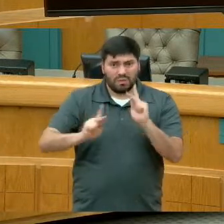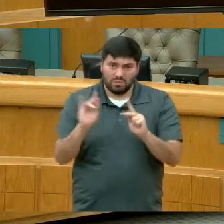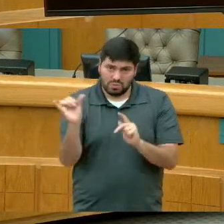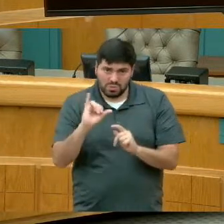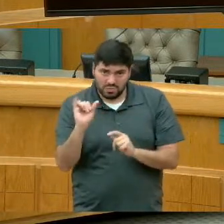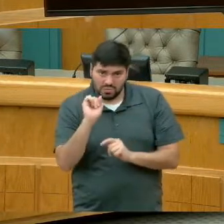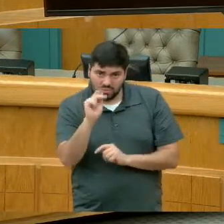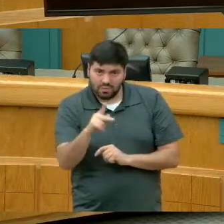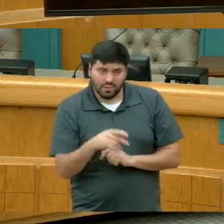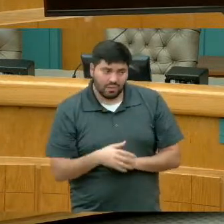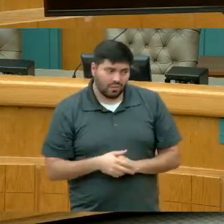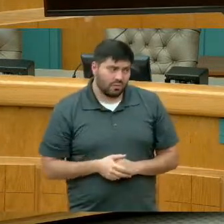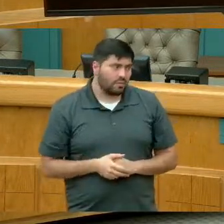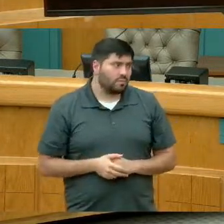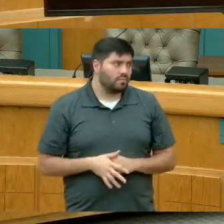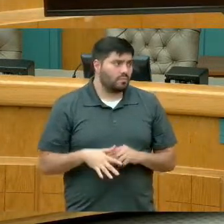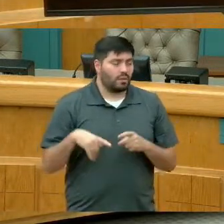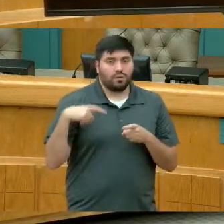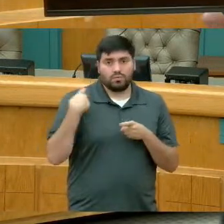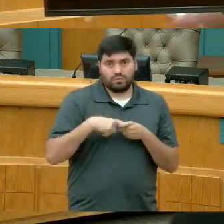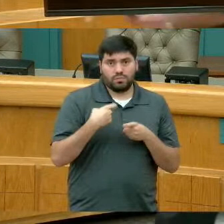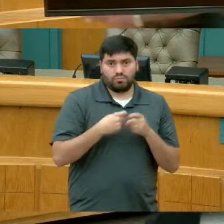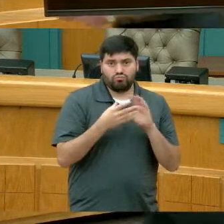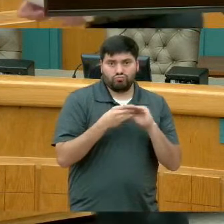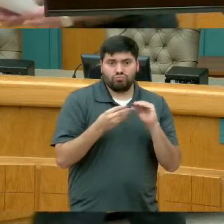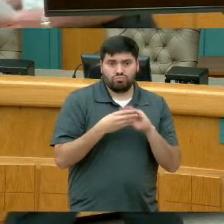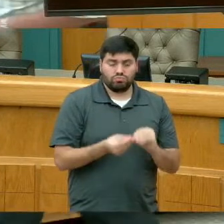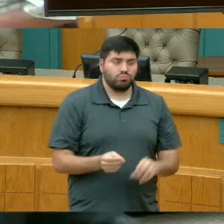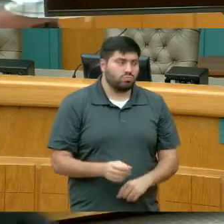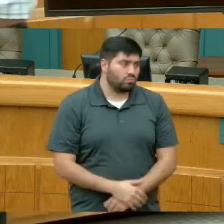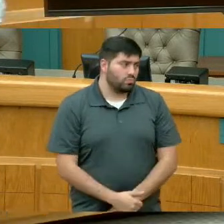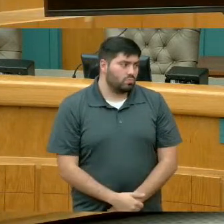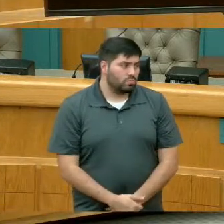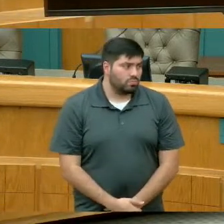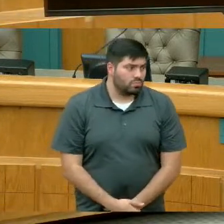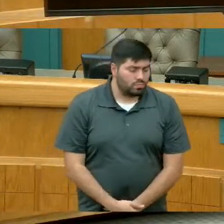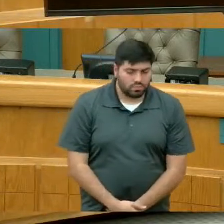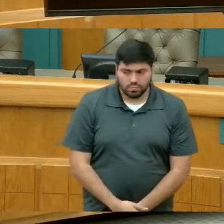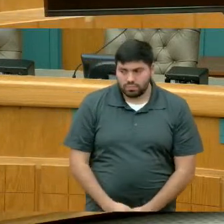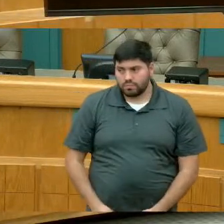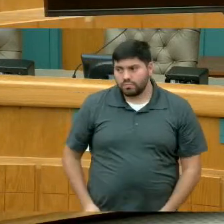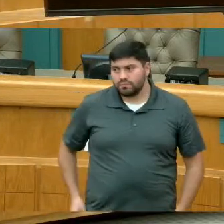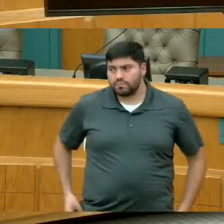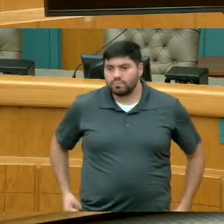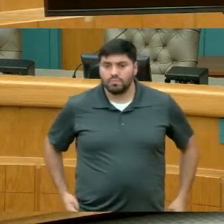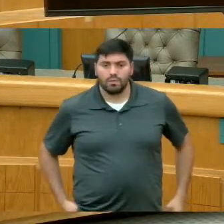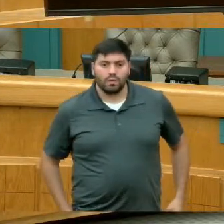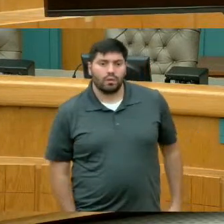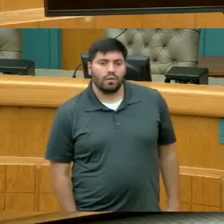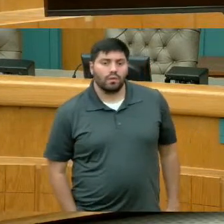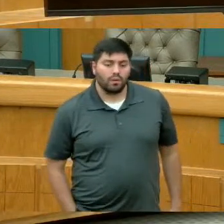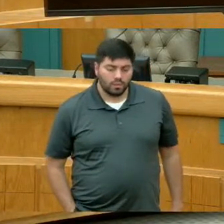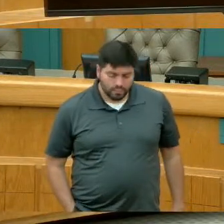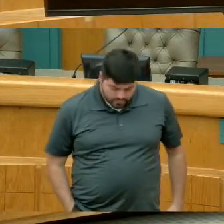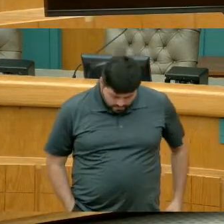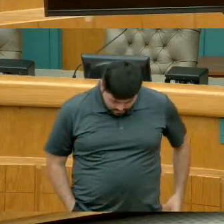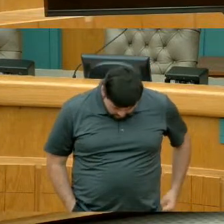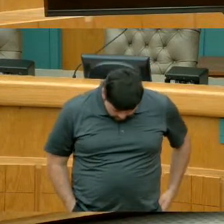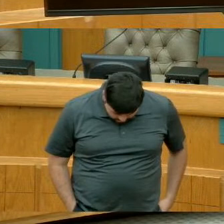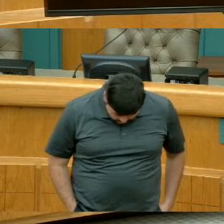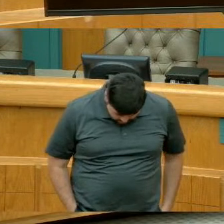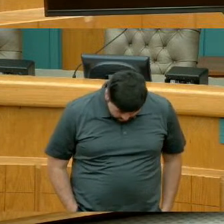Annette. Con mucho pesar les informamos el fallecimiento del señor Vince Buentello de